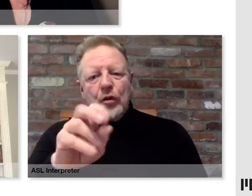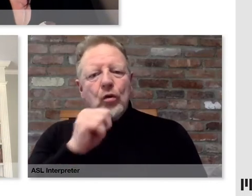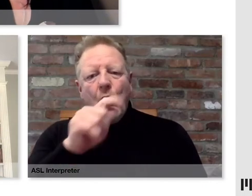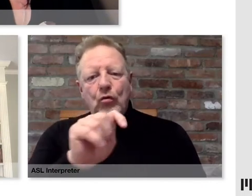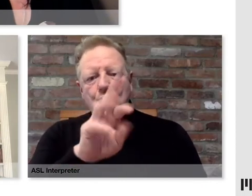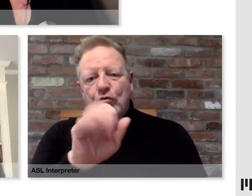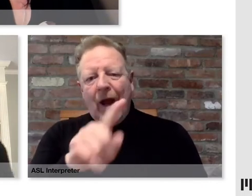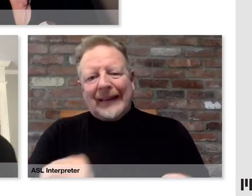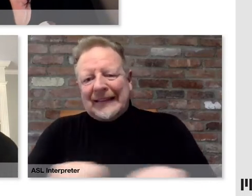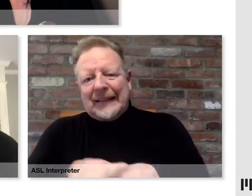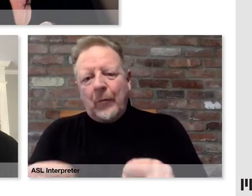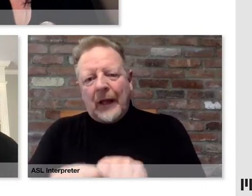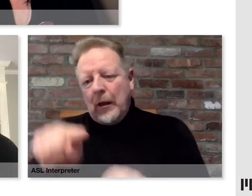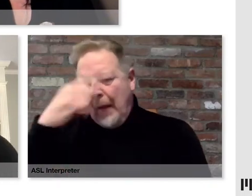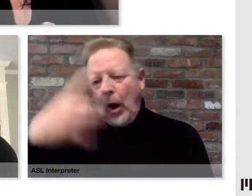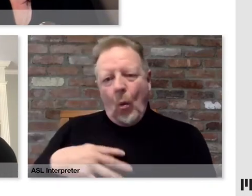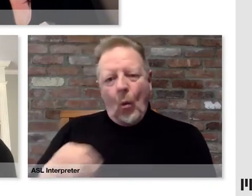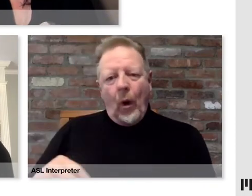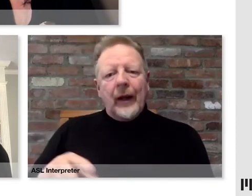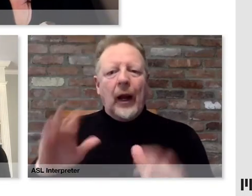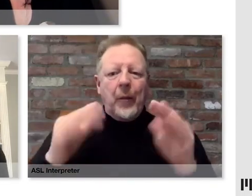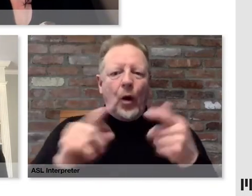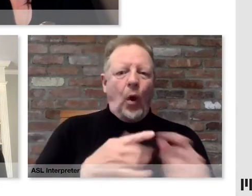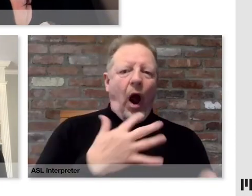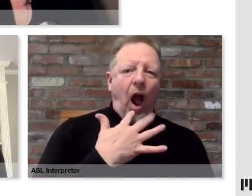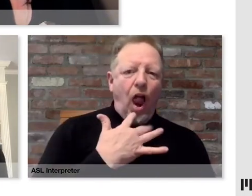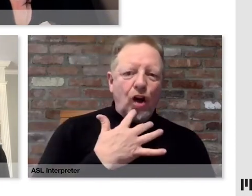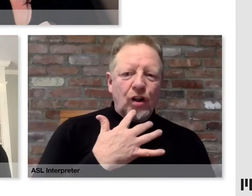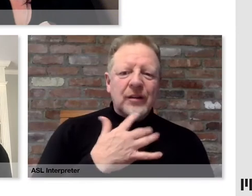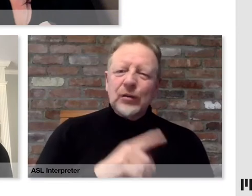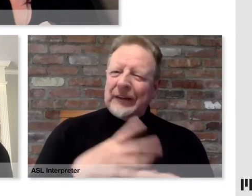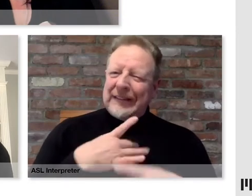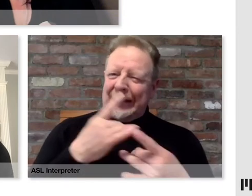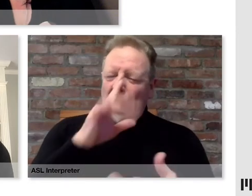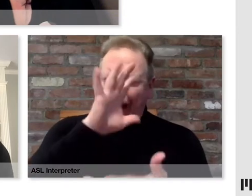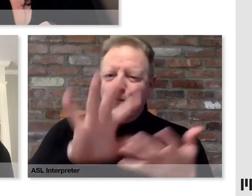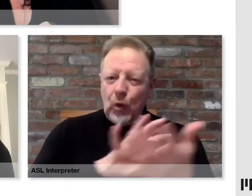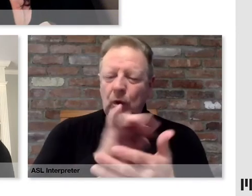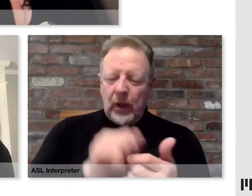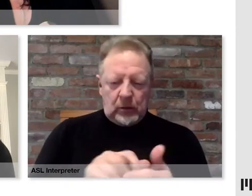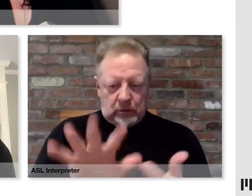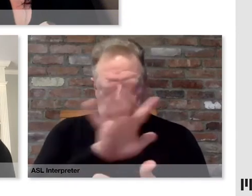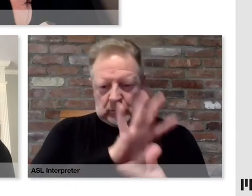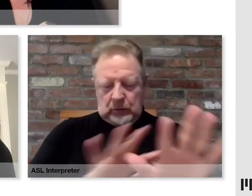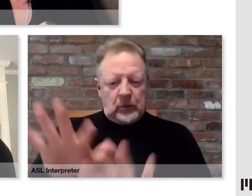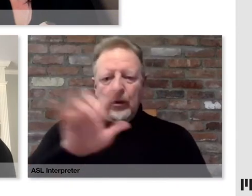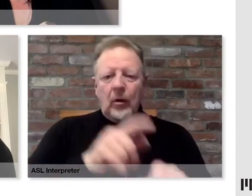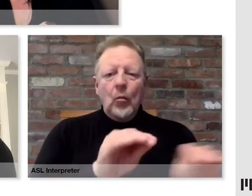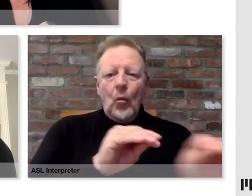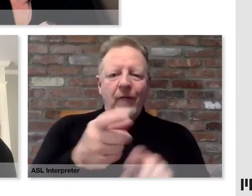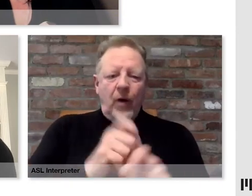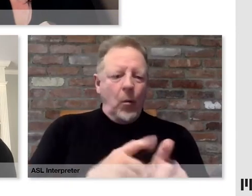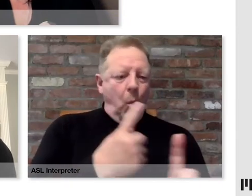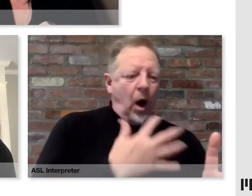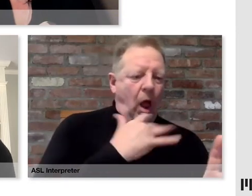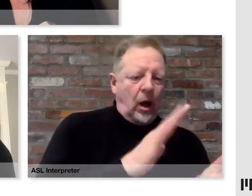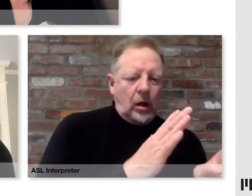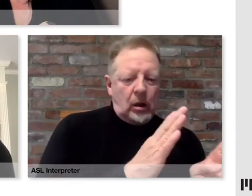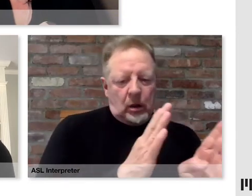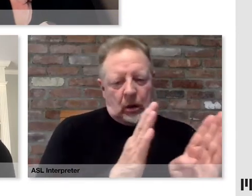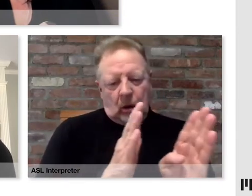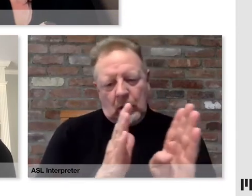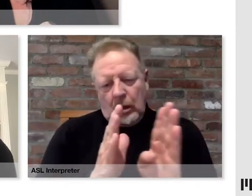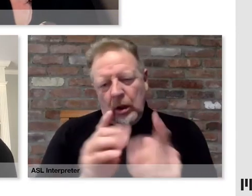black and white versus in color. And so all these interesting confusions can happen when you move from, you know, one coloring regime to